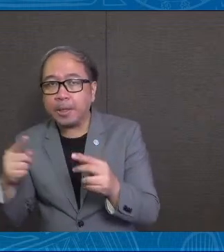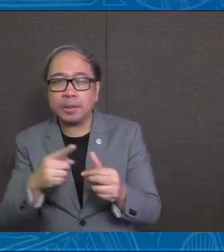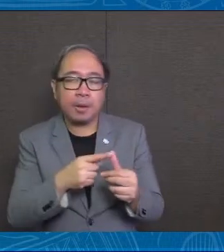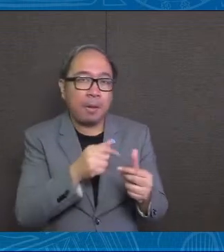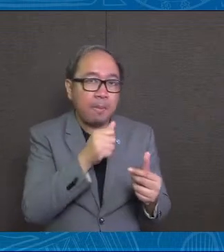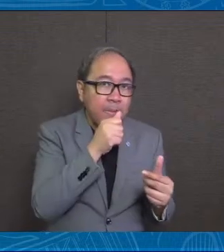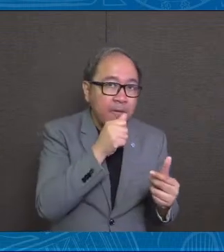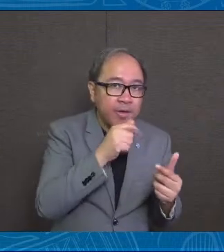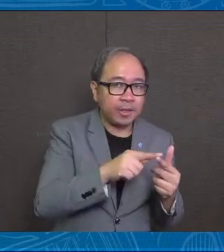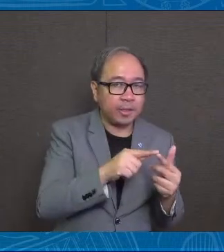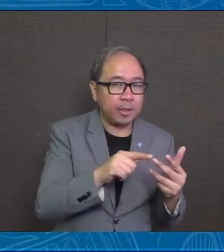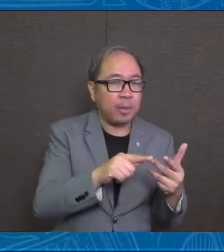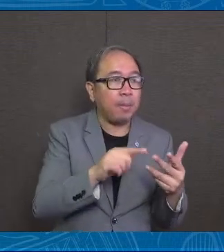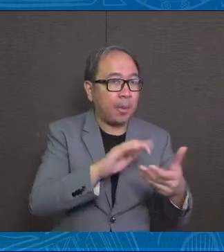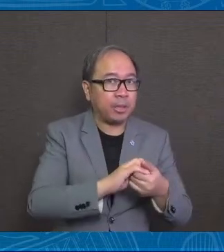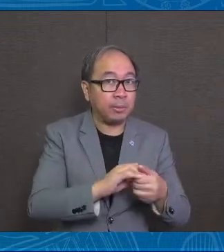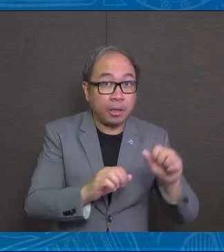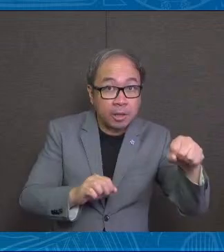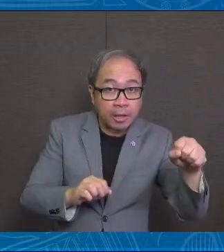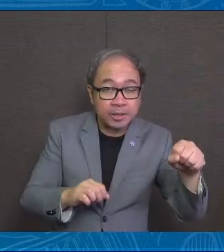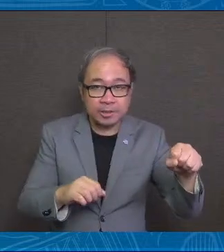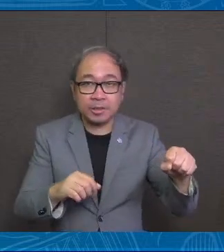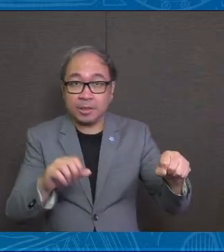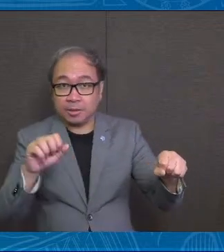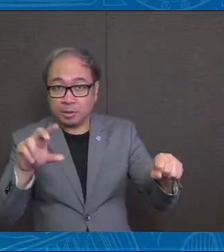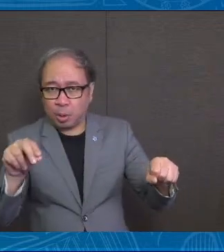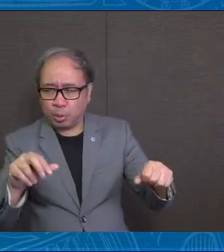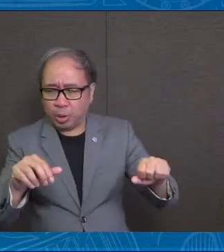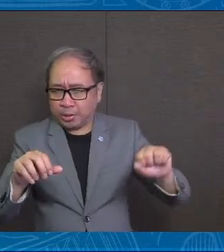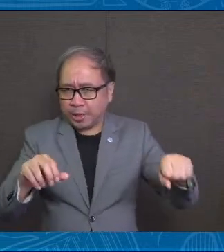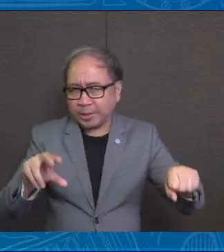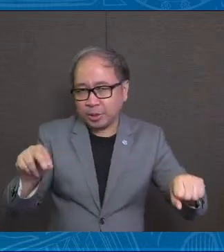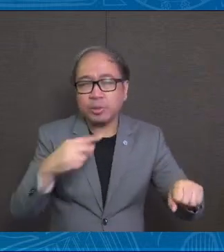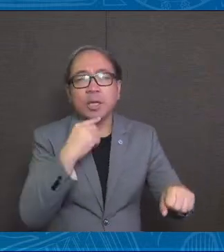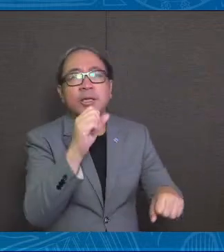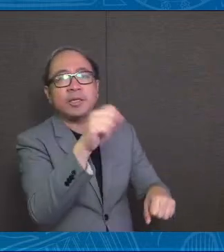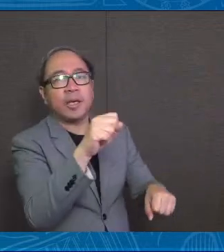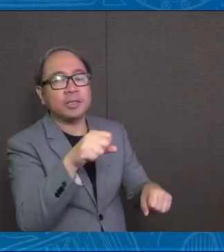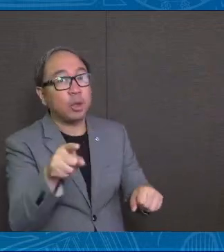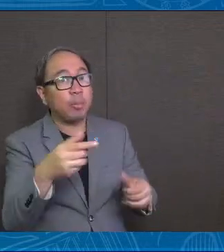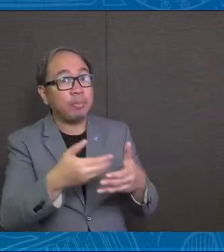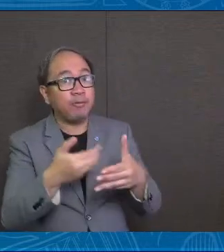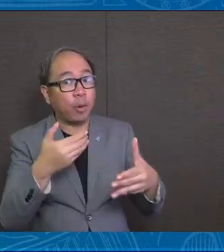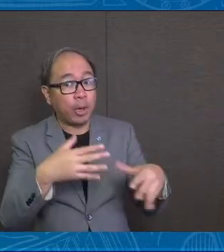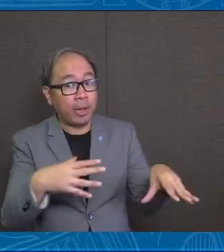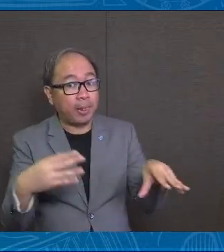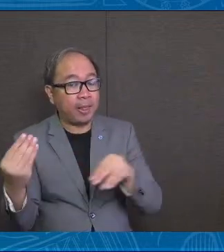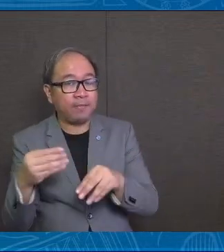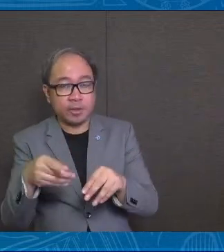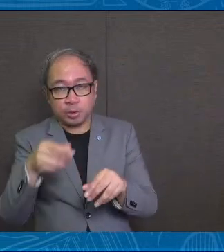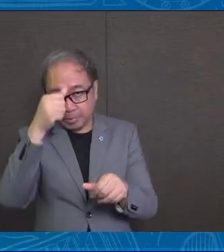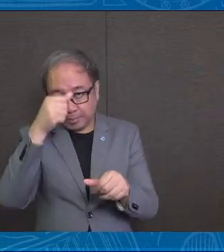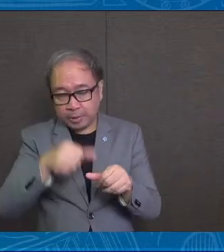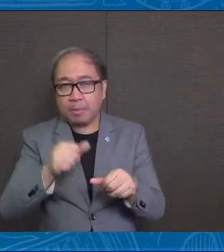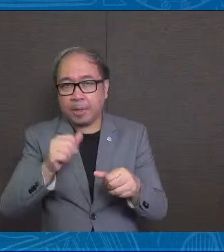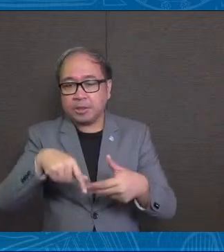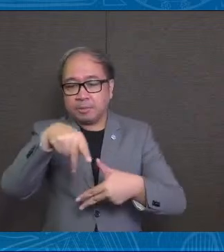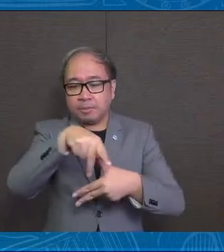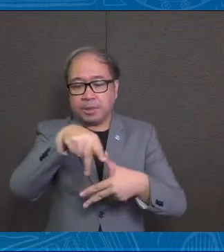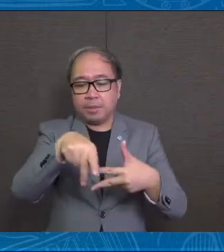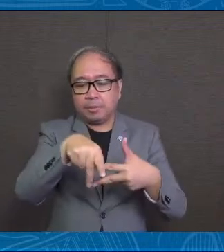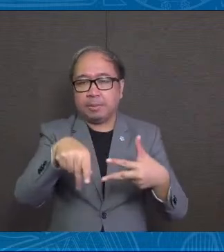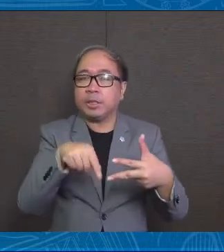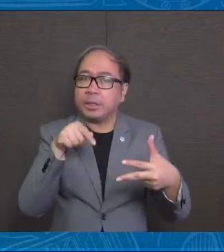no? Yes or no? Exactly. Before you leave this room, remember, Triple P is the way to go. Thank